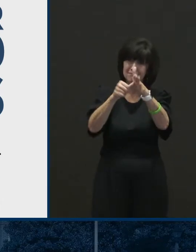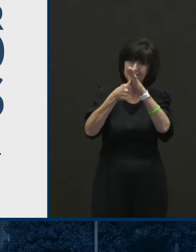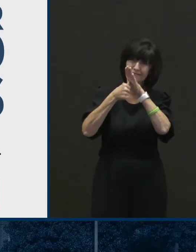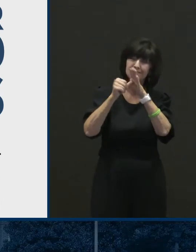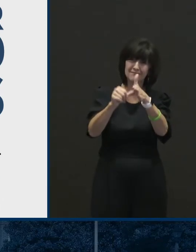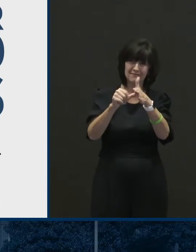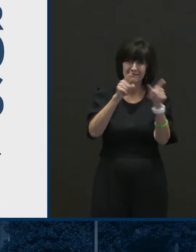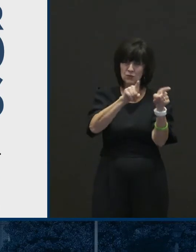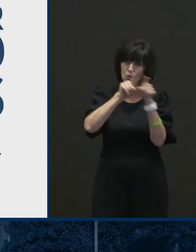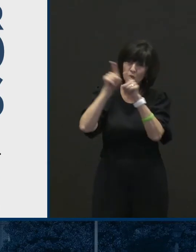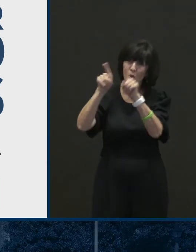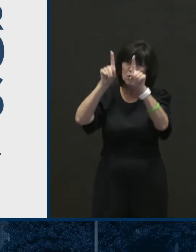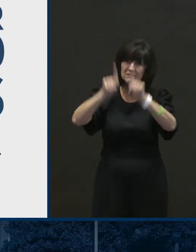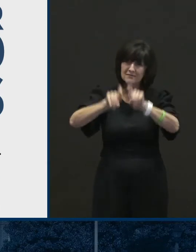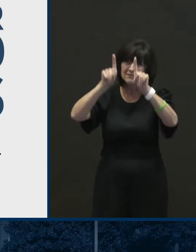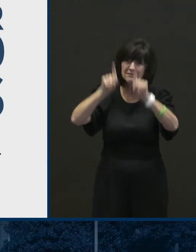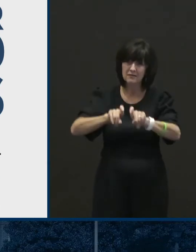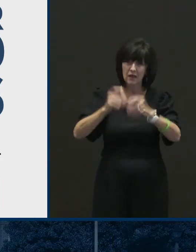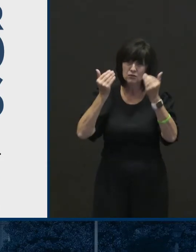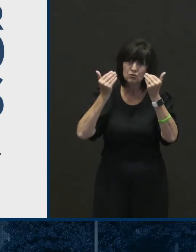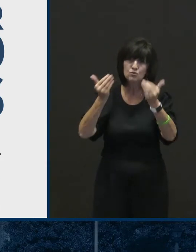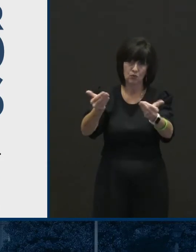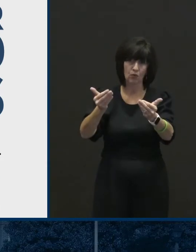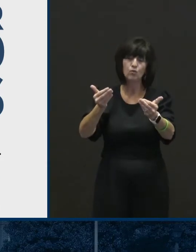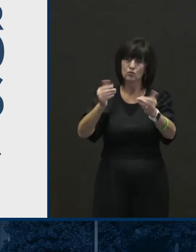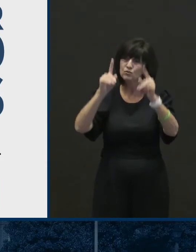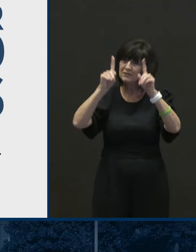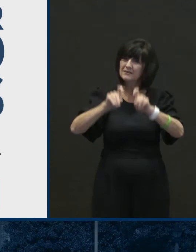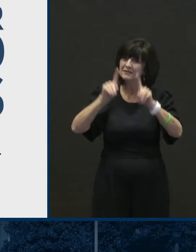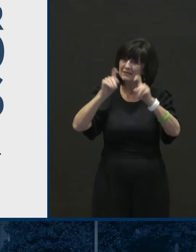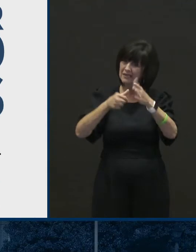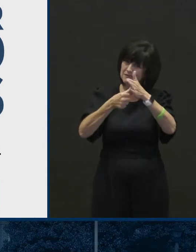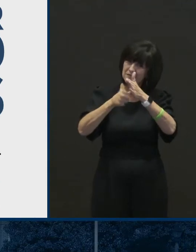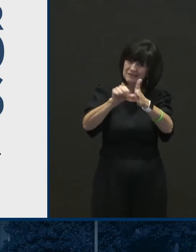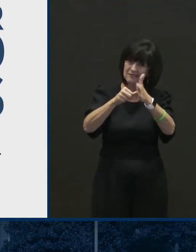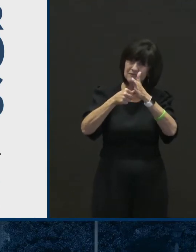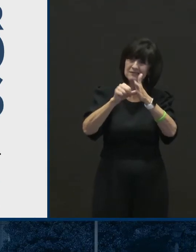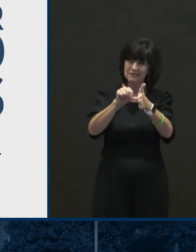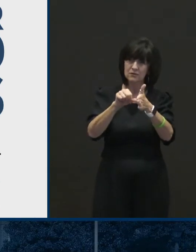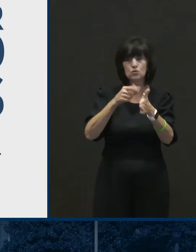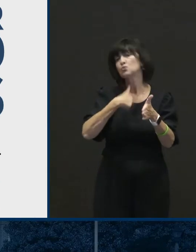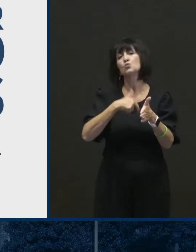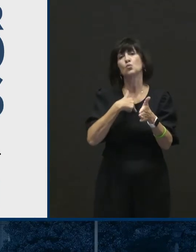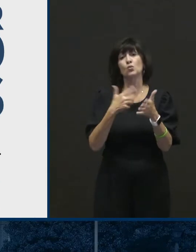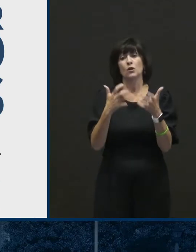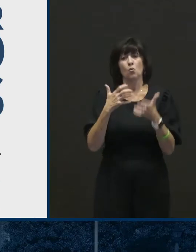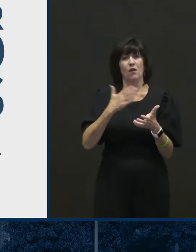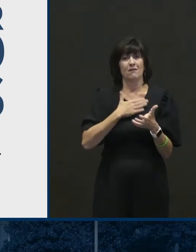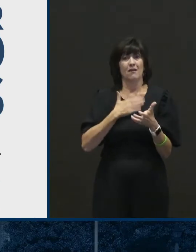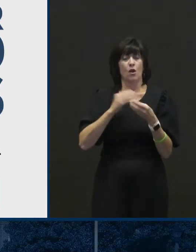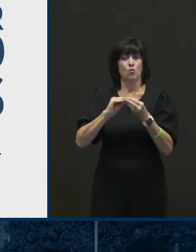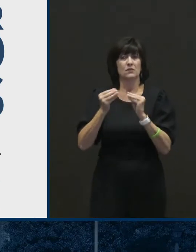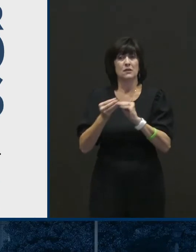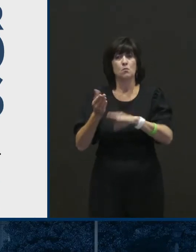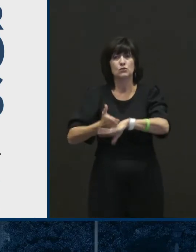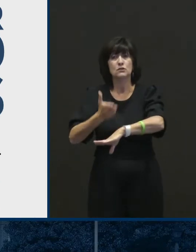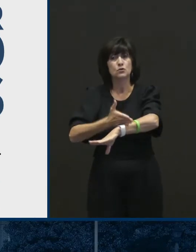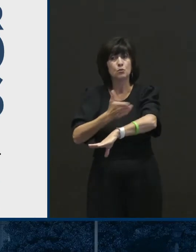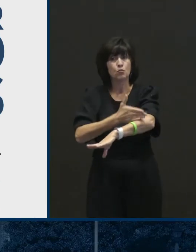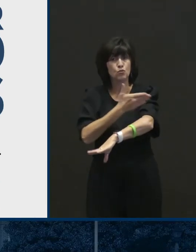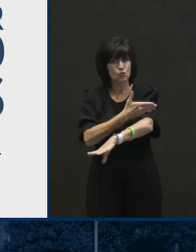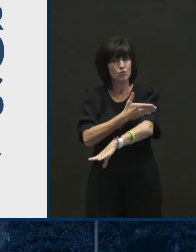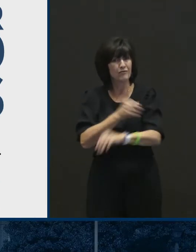need to push up the testing denominator number. We've got lots of opportunities